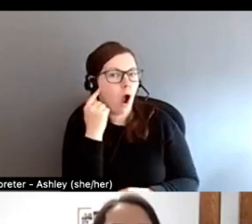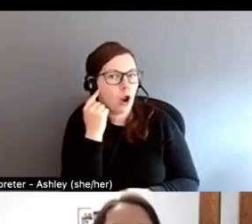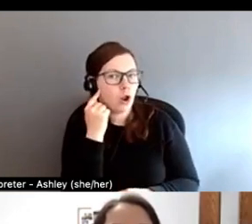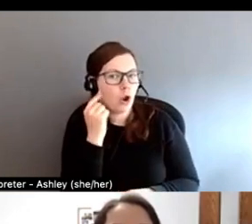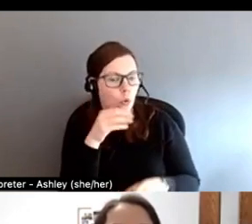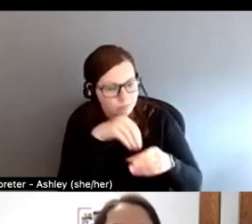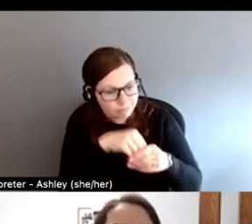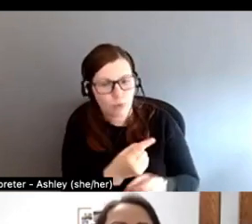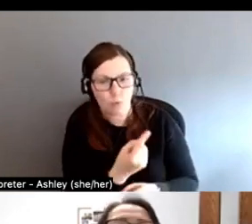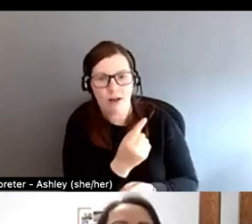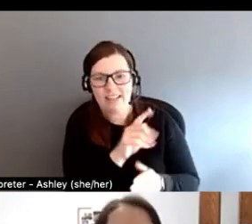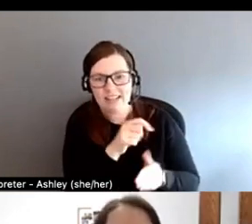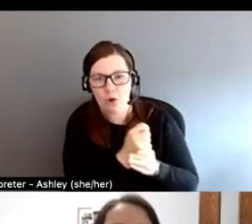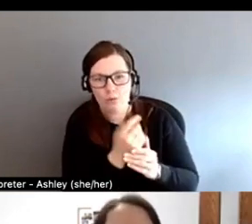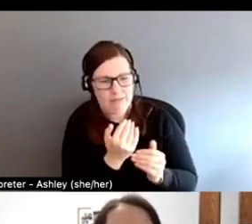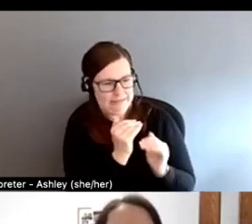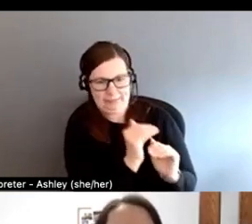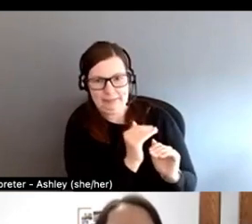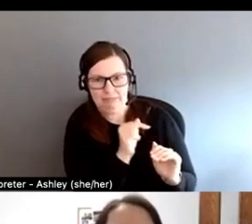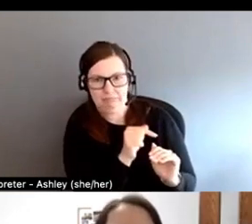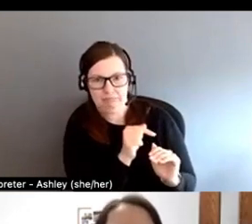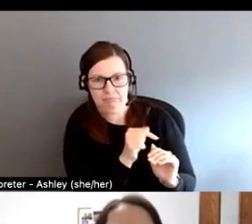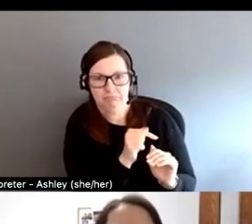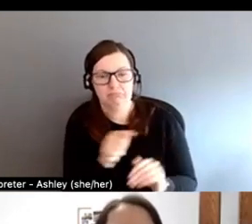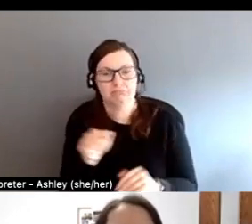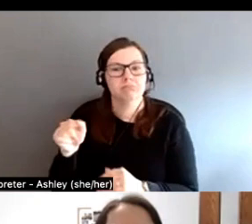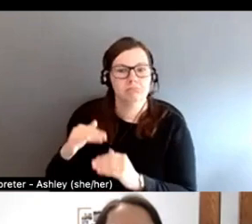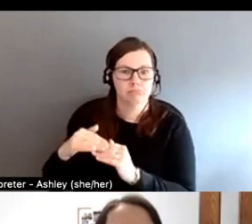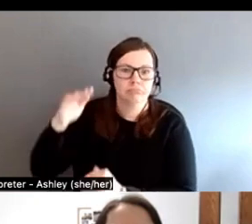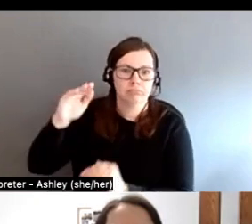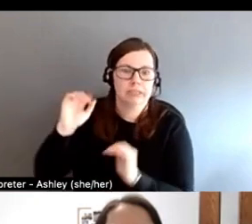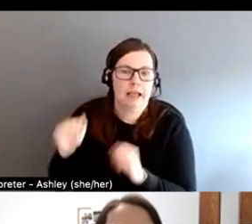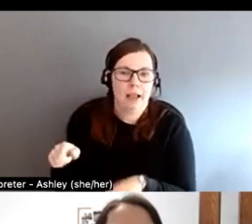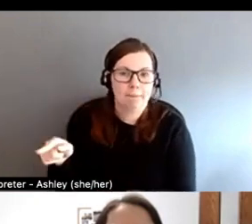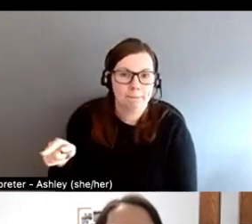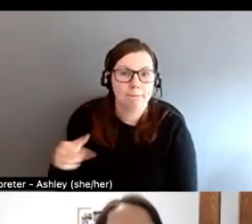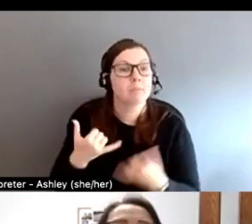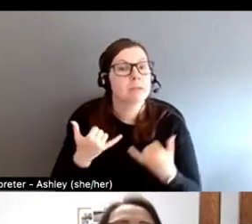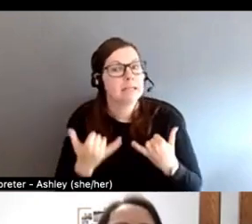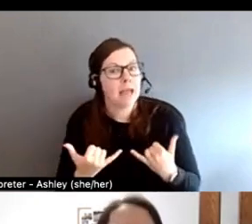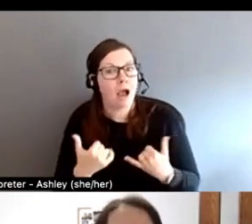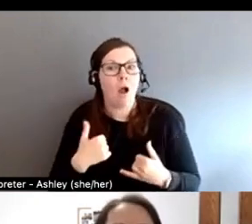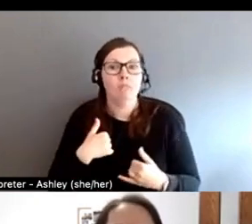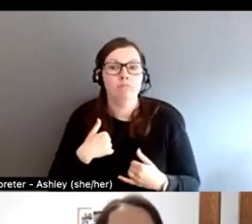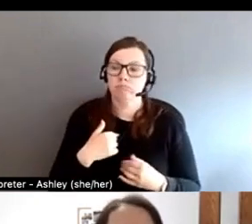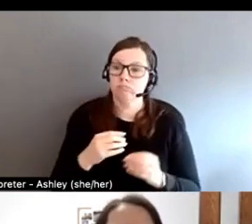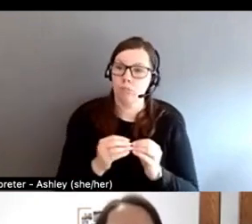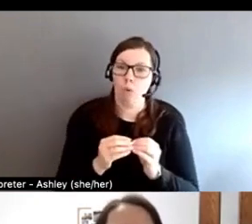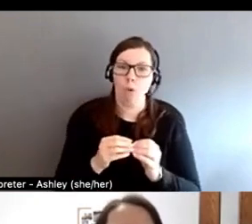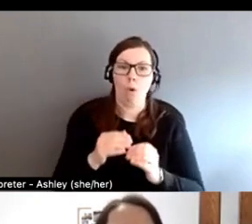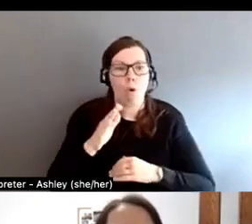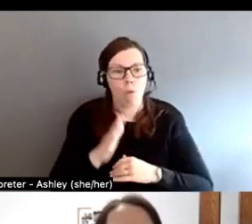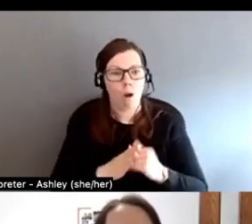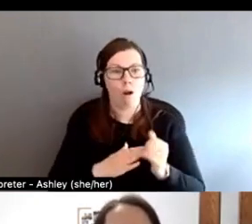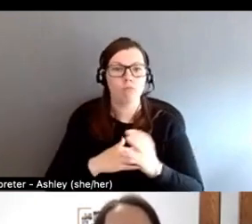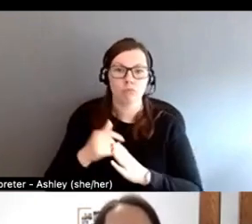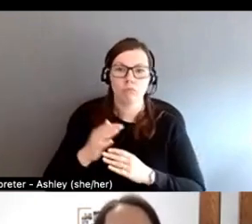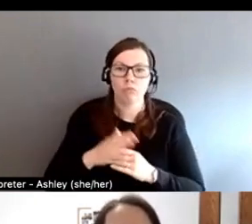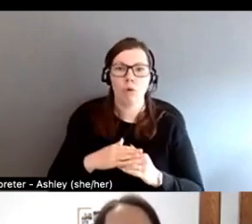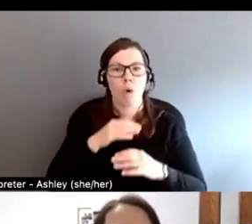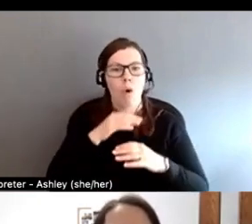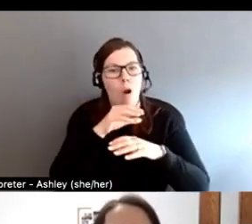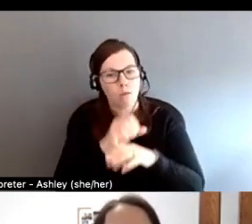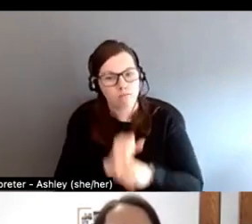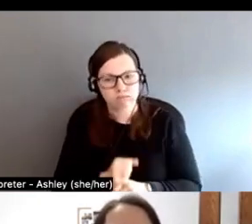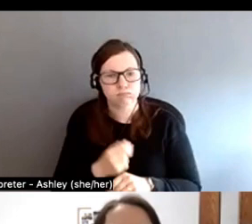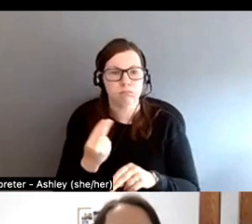I'm getting a little more comfortable, I'm doing the audio recording in larger chunks so